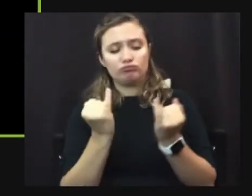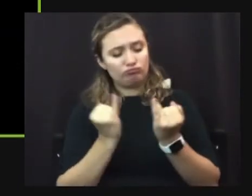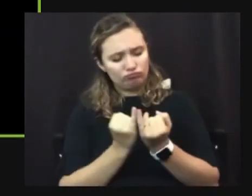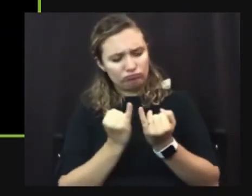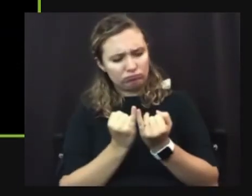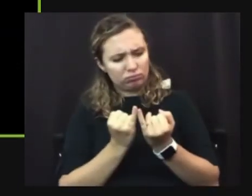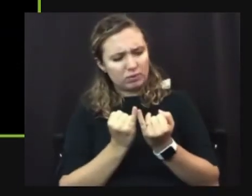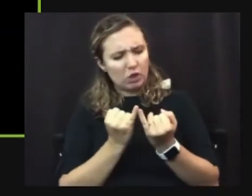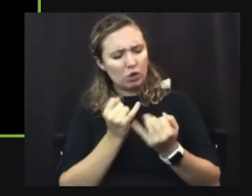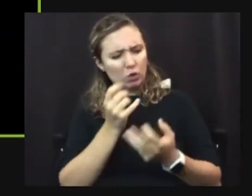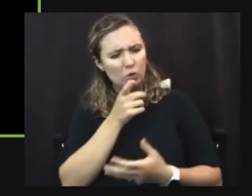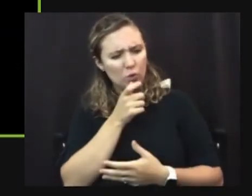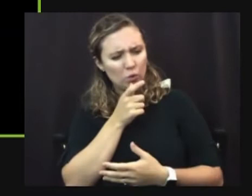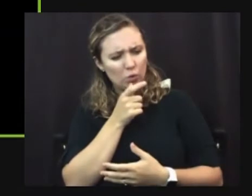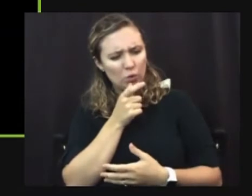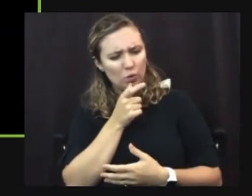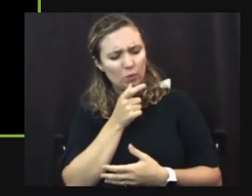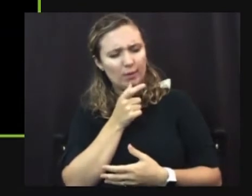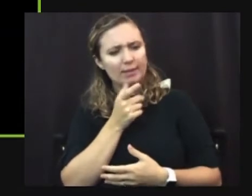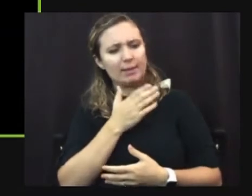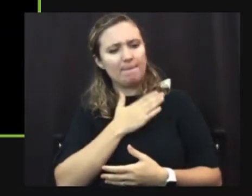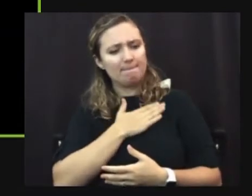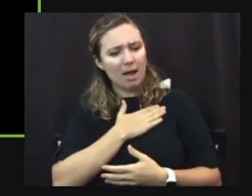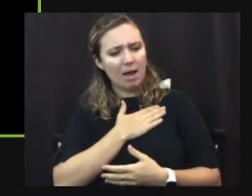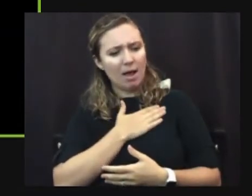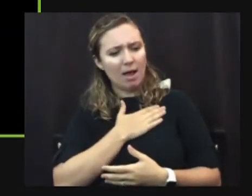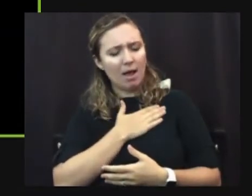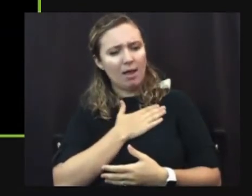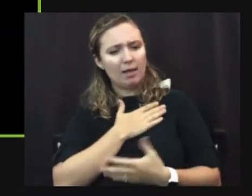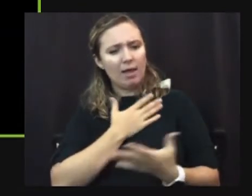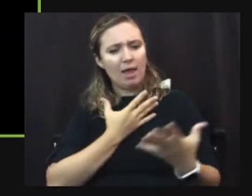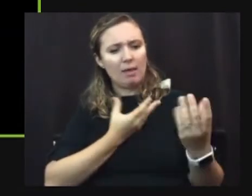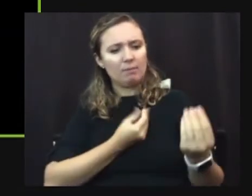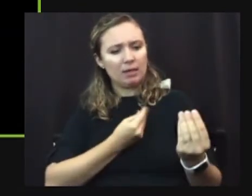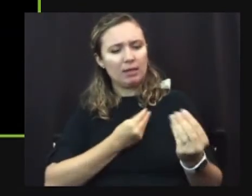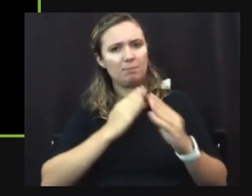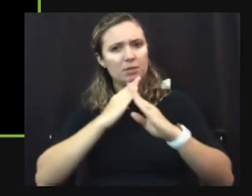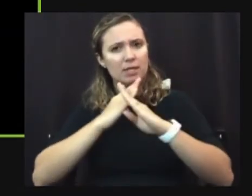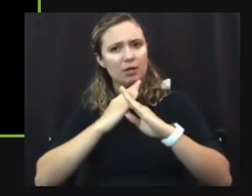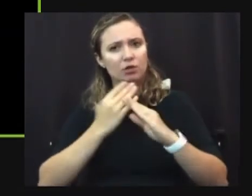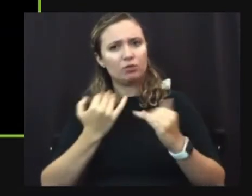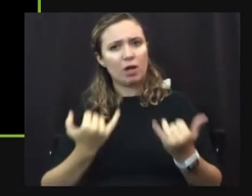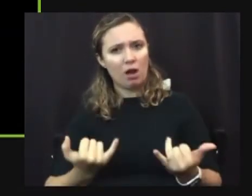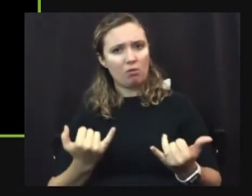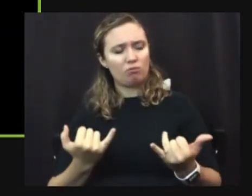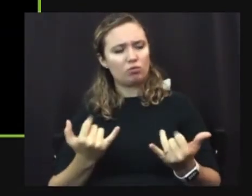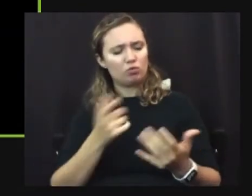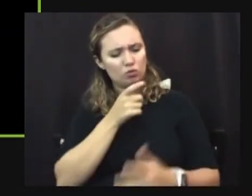think, who is your empathy protecting right now?